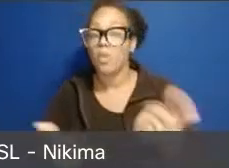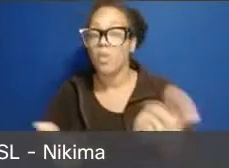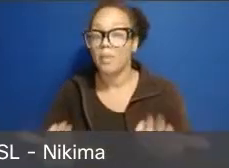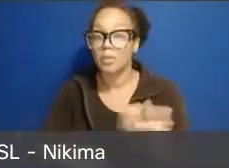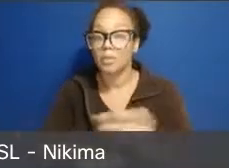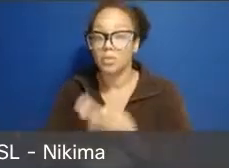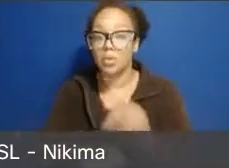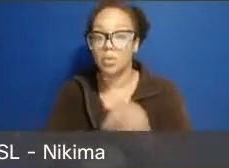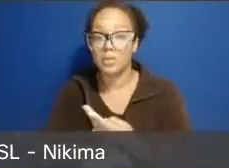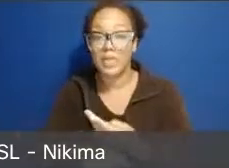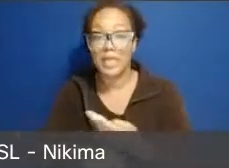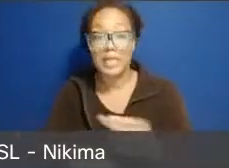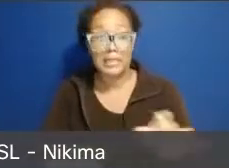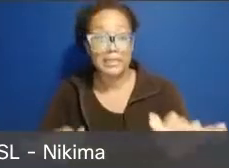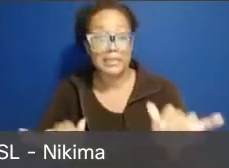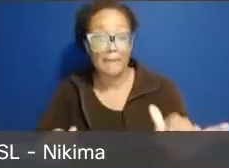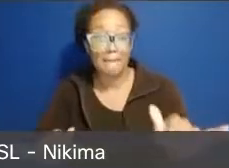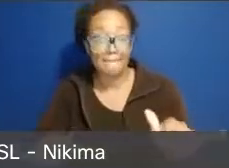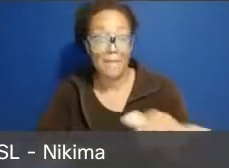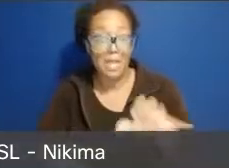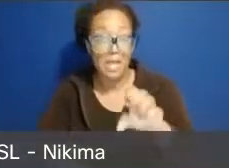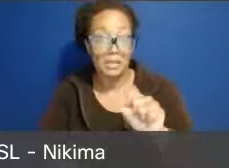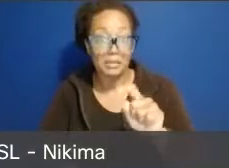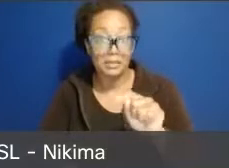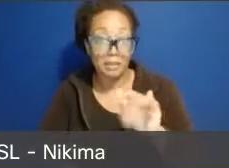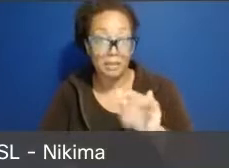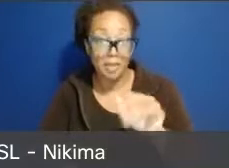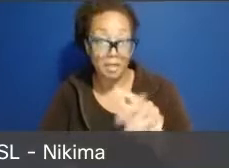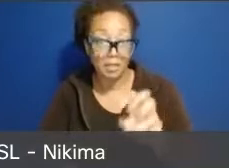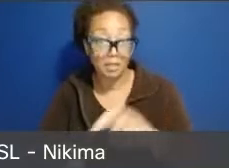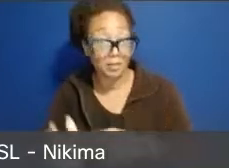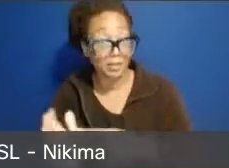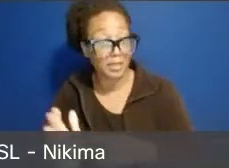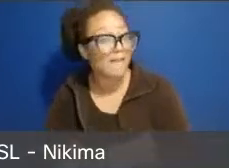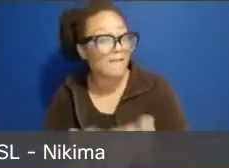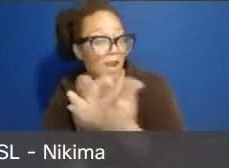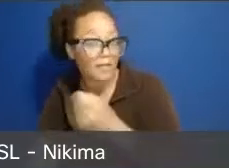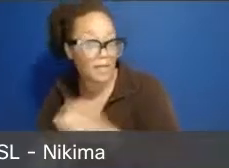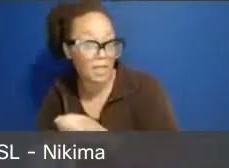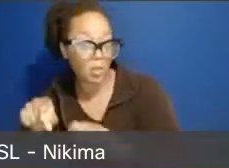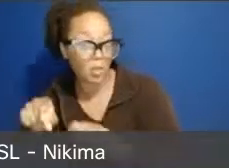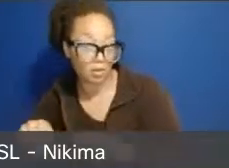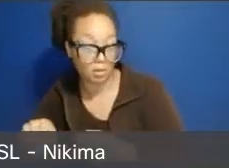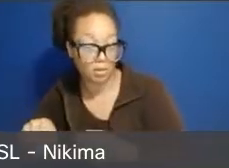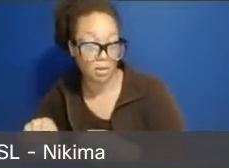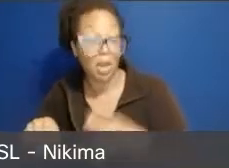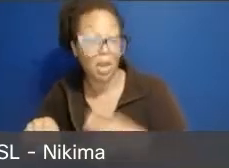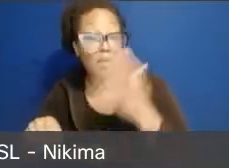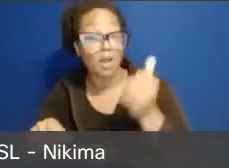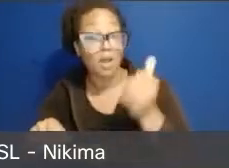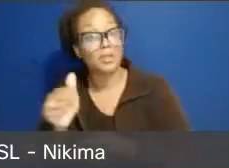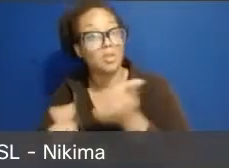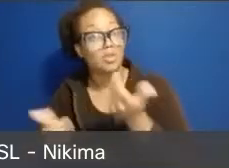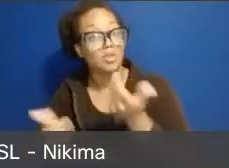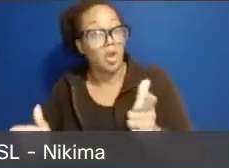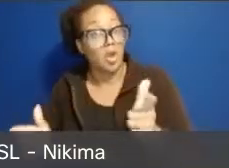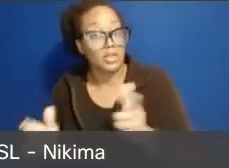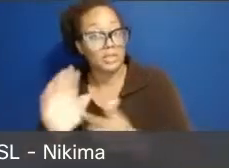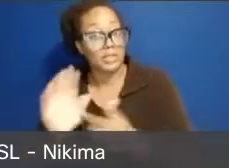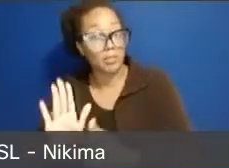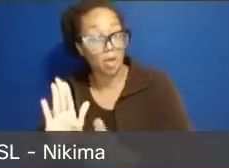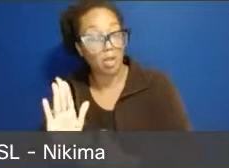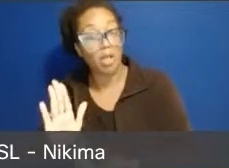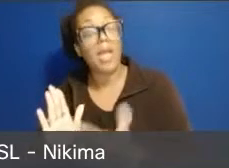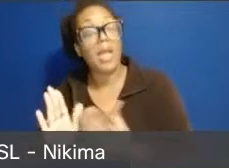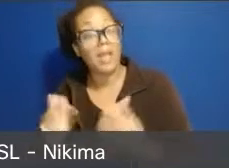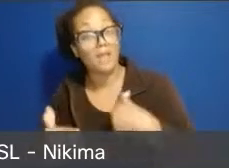same estimate. So we would recommend that you use the 5-year estimate because that's the largest sample and it has all of the geographies in